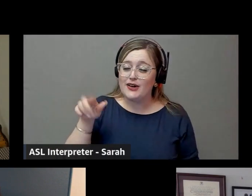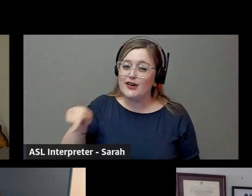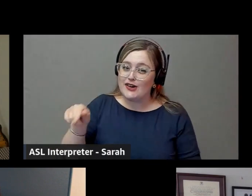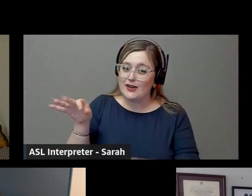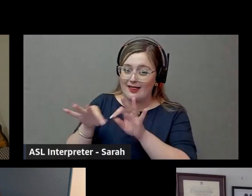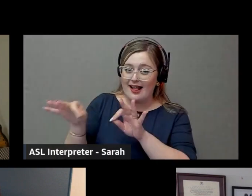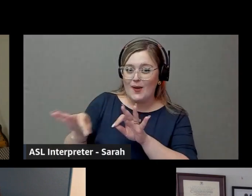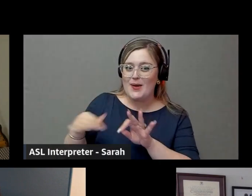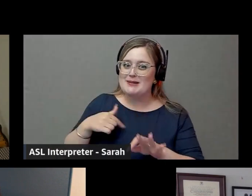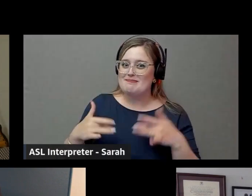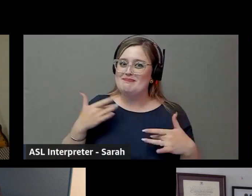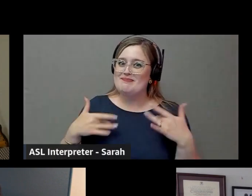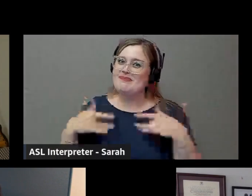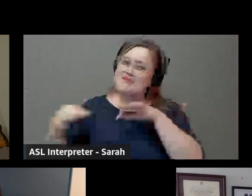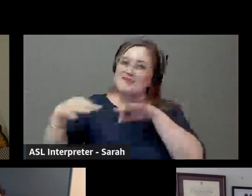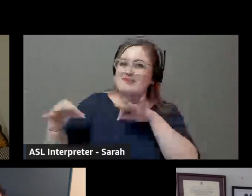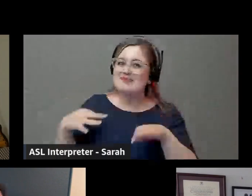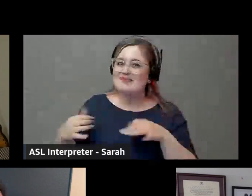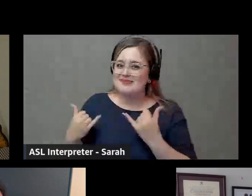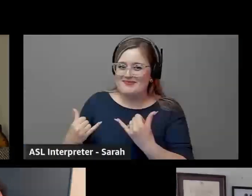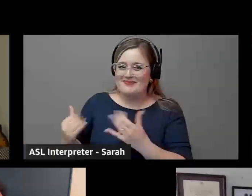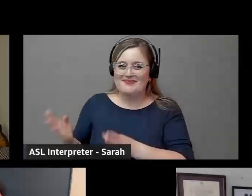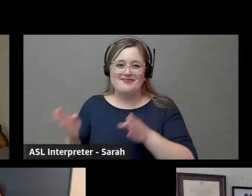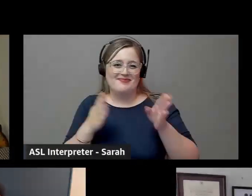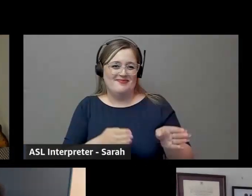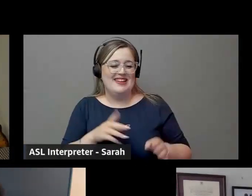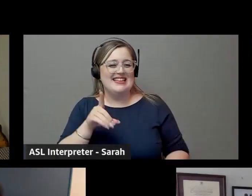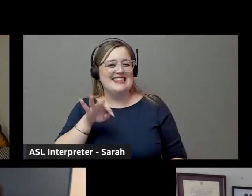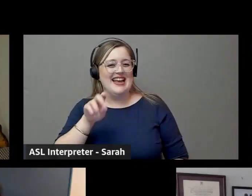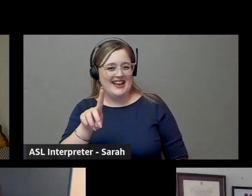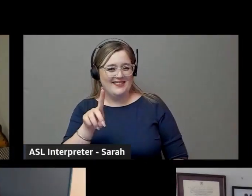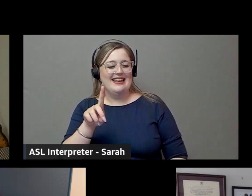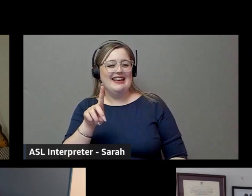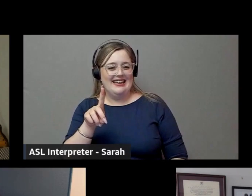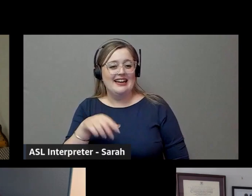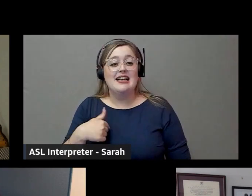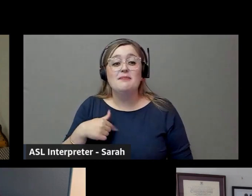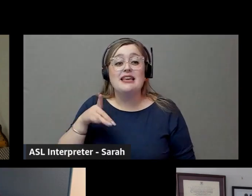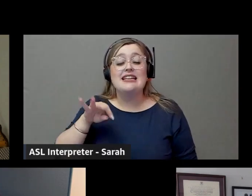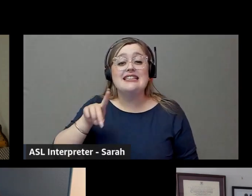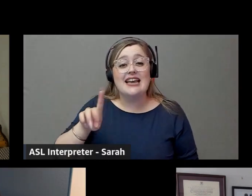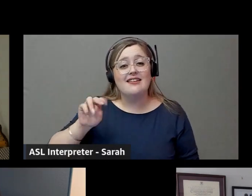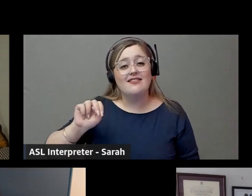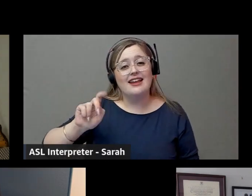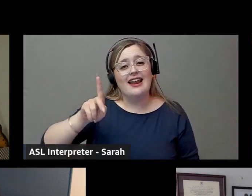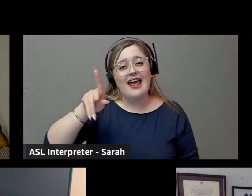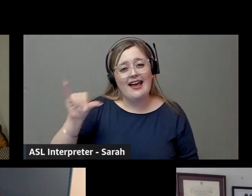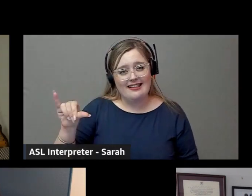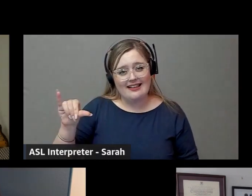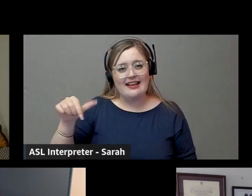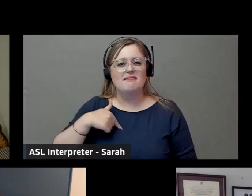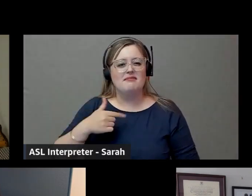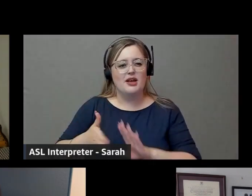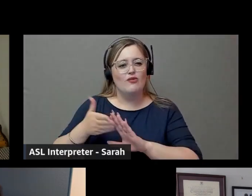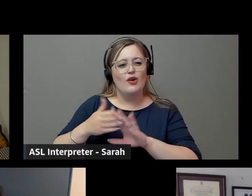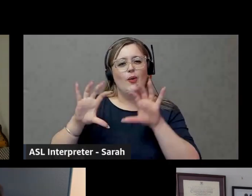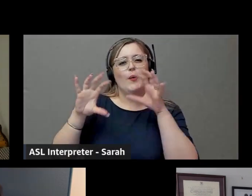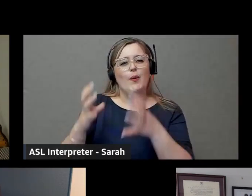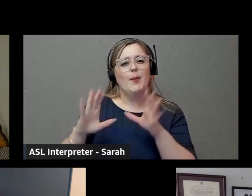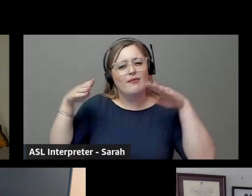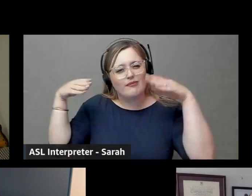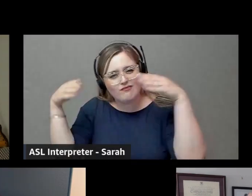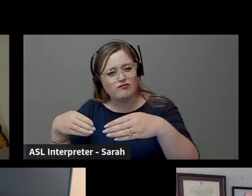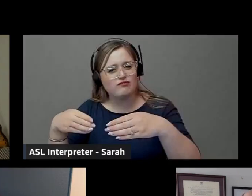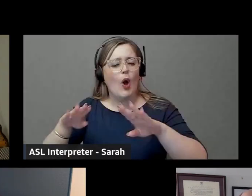excited to tell you about today. And David, please, Yeah. your turn. I'm David Nally. I run a group that's focused on open